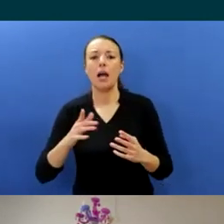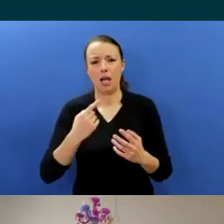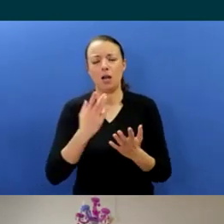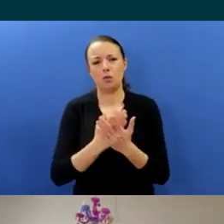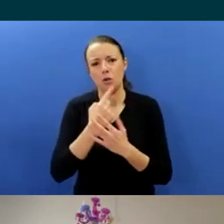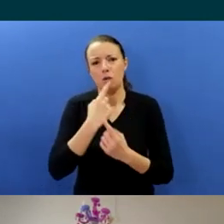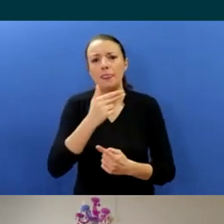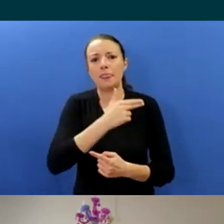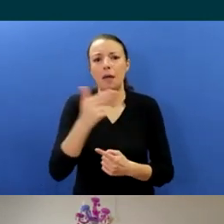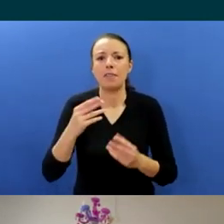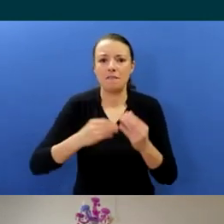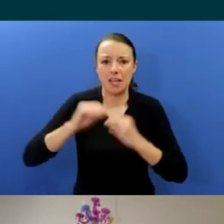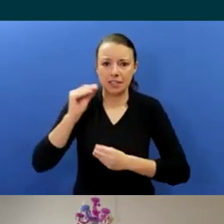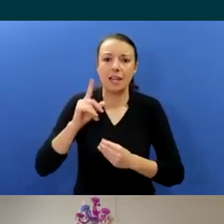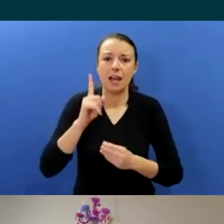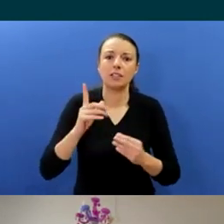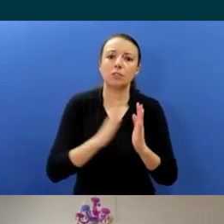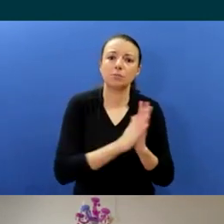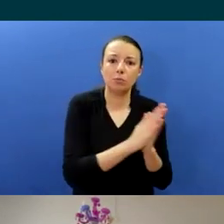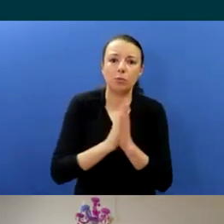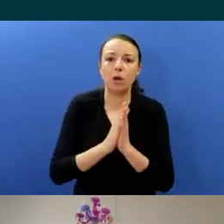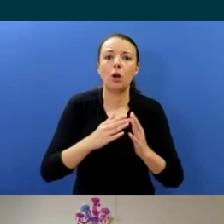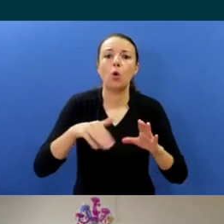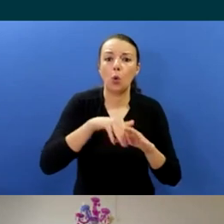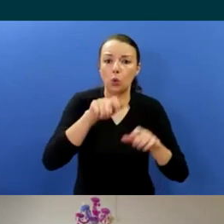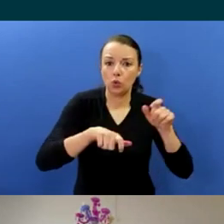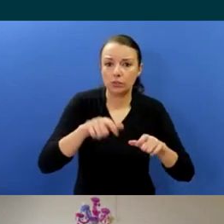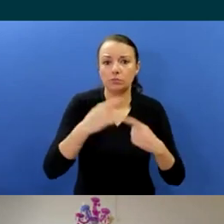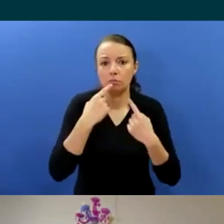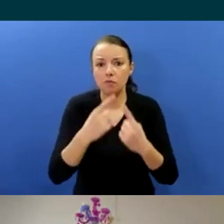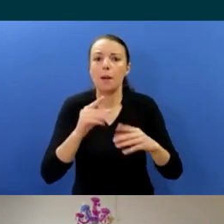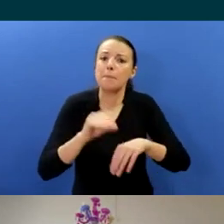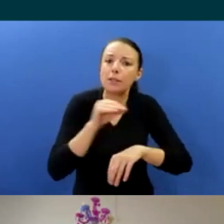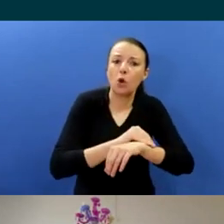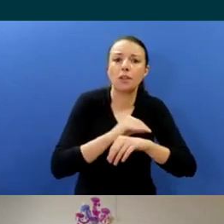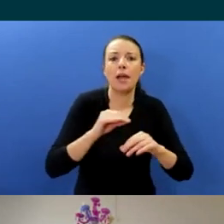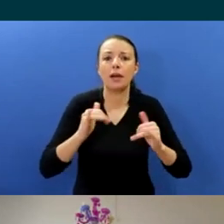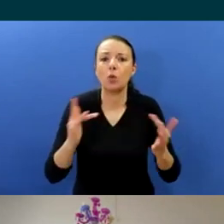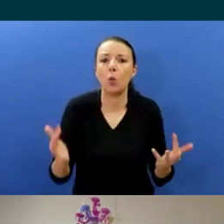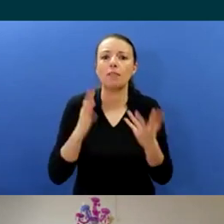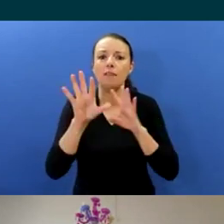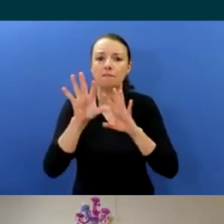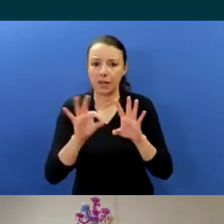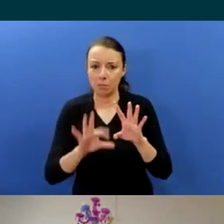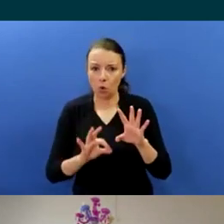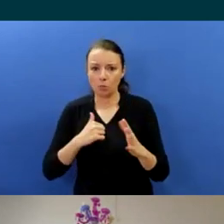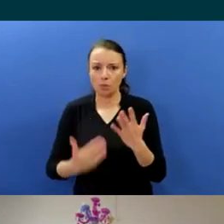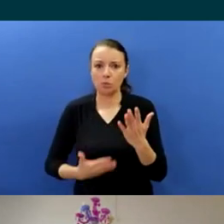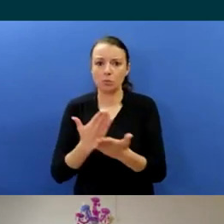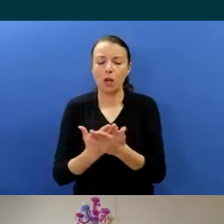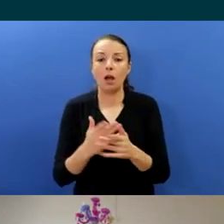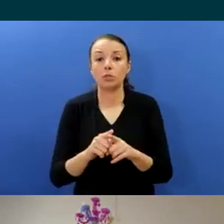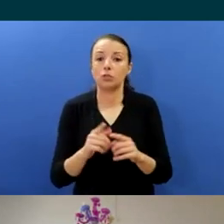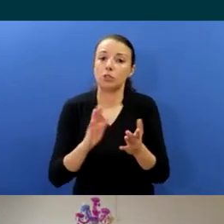some methods, facilitation methods to help them prioritize with criteria that we build up together with